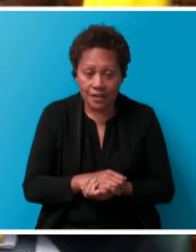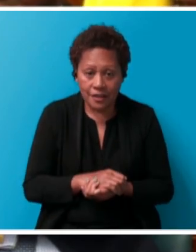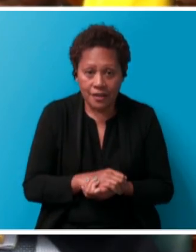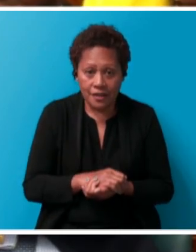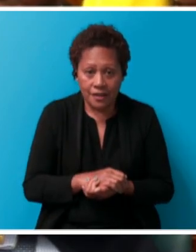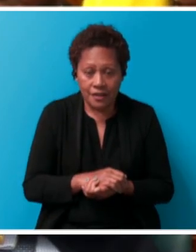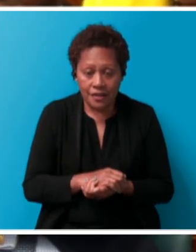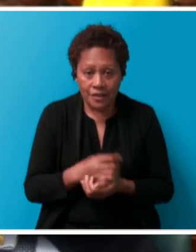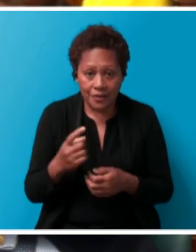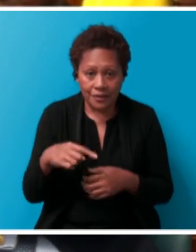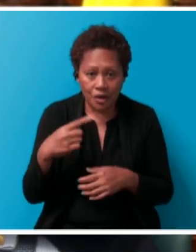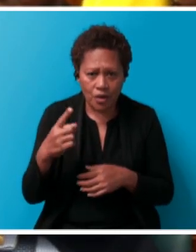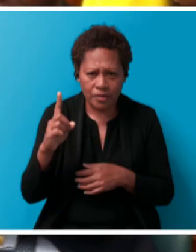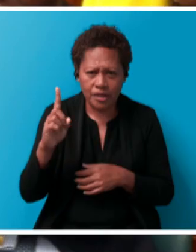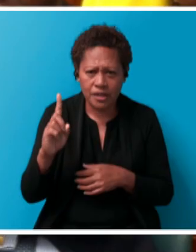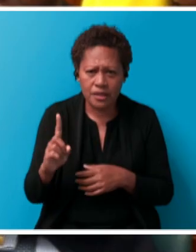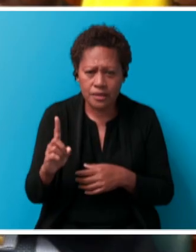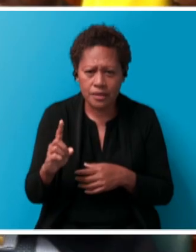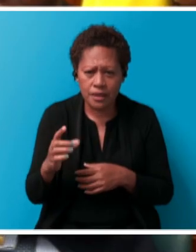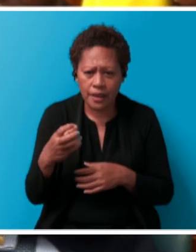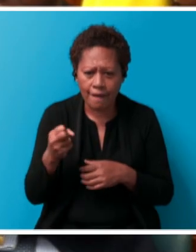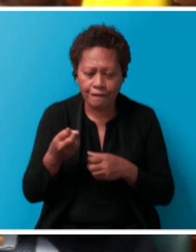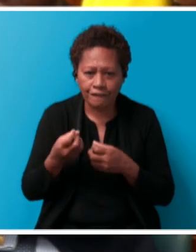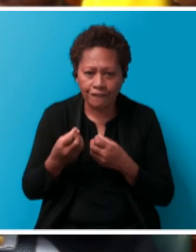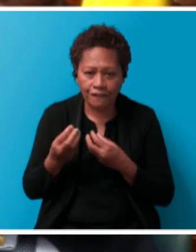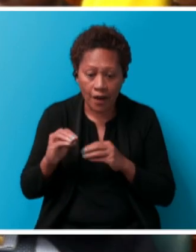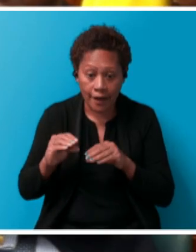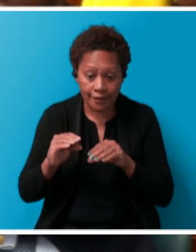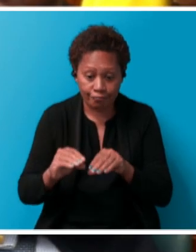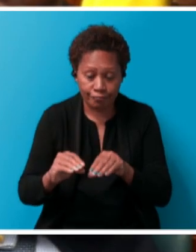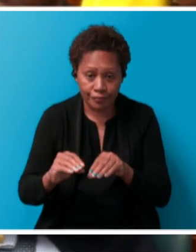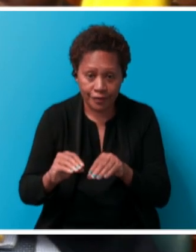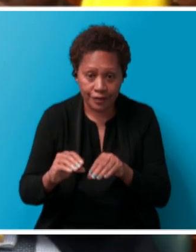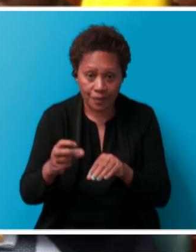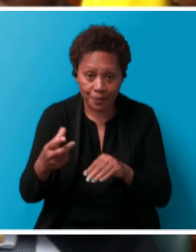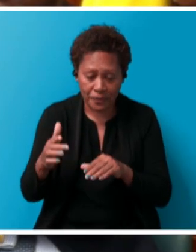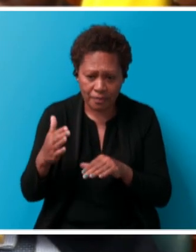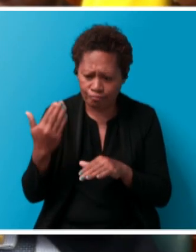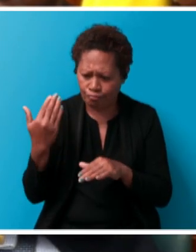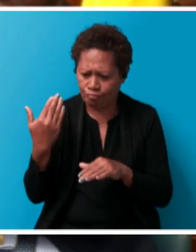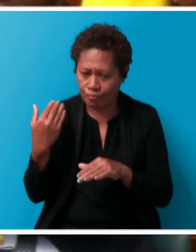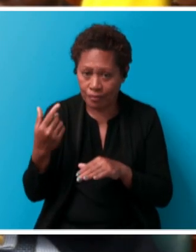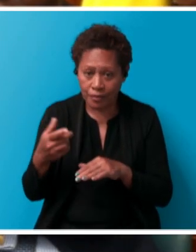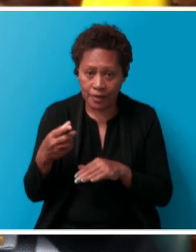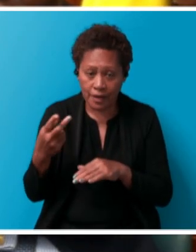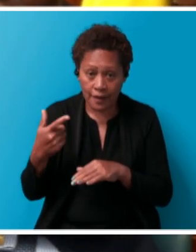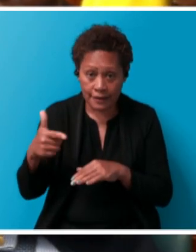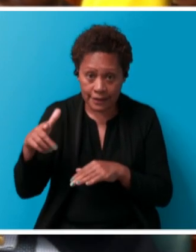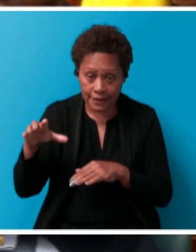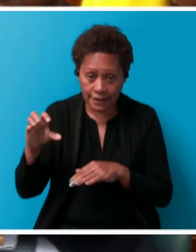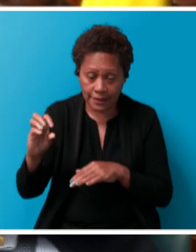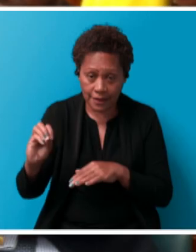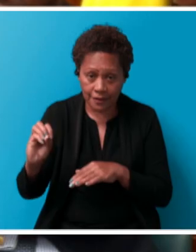On electricity grid investment, so historically from the late 70s, close to $2 billion have been invested